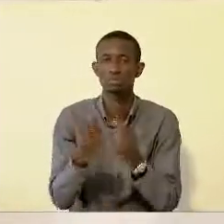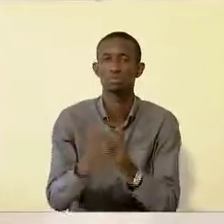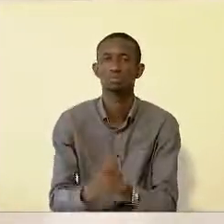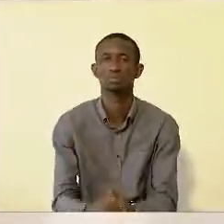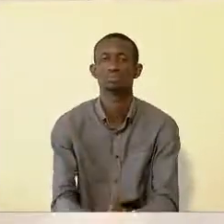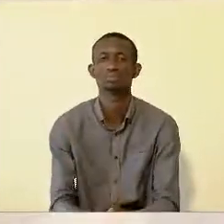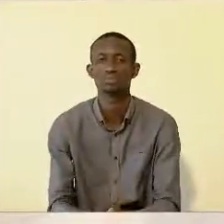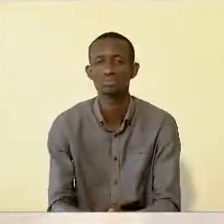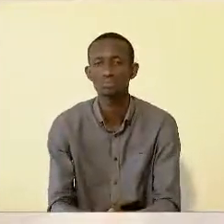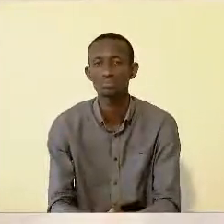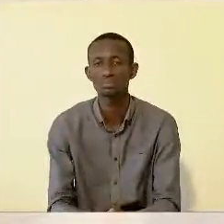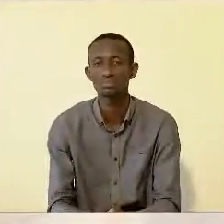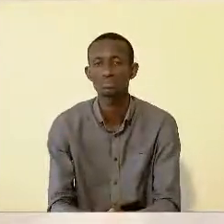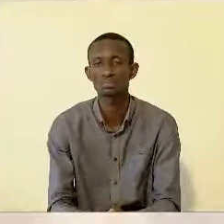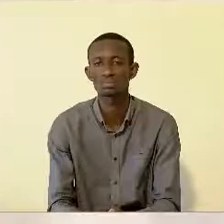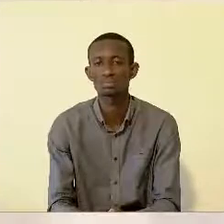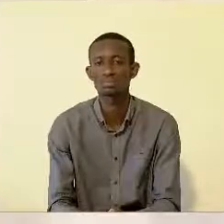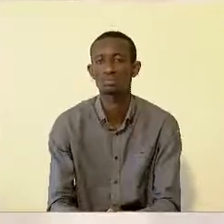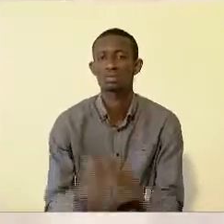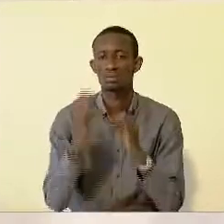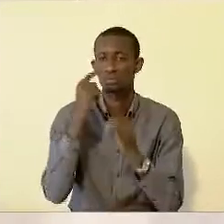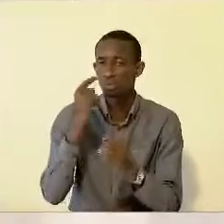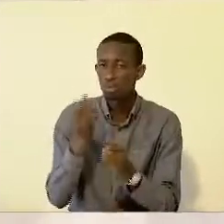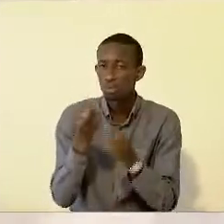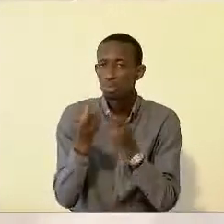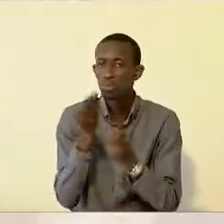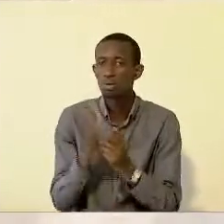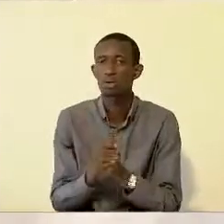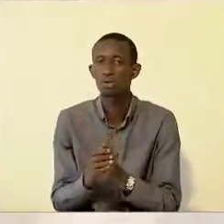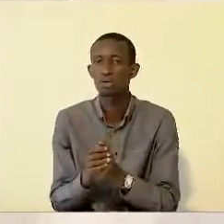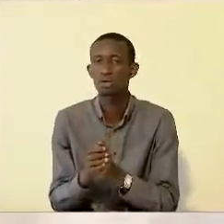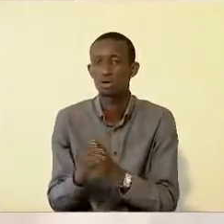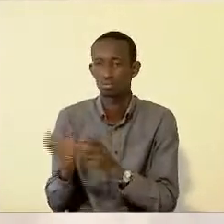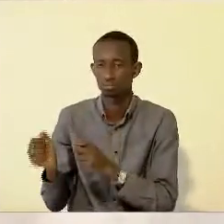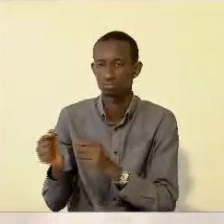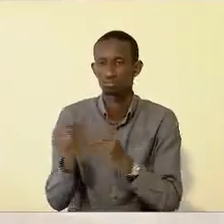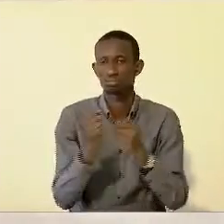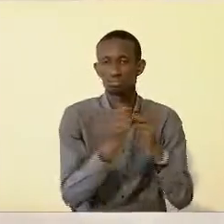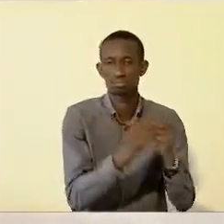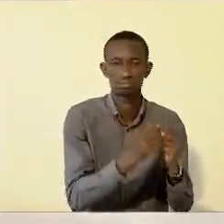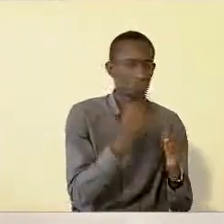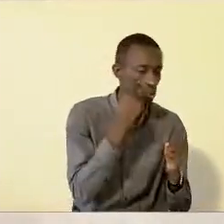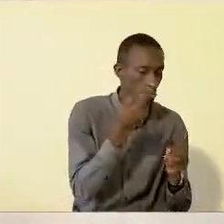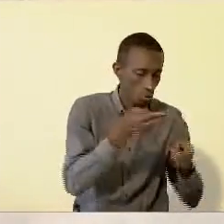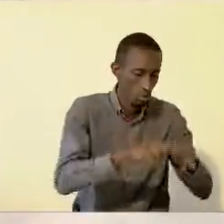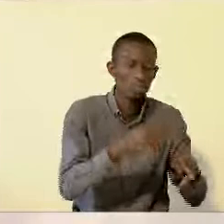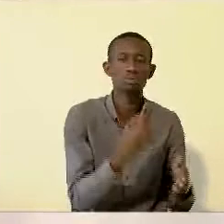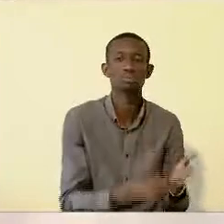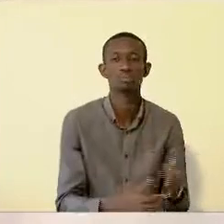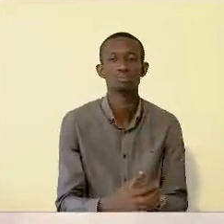And when it will catch fire, I will remove it from the Bunsen burner so that you can see what is happening.